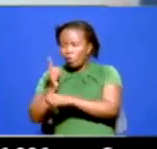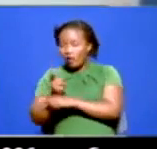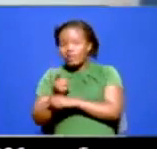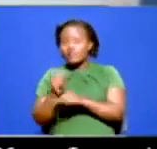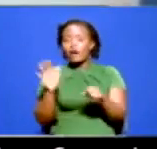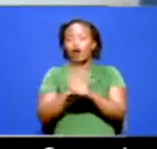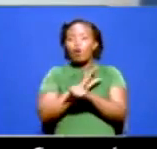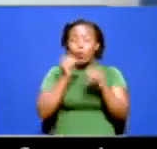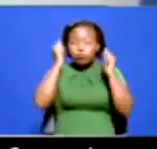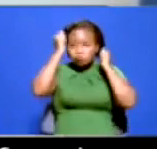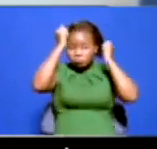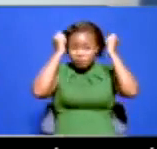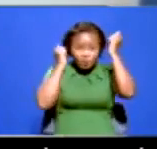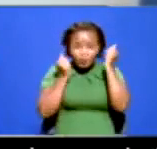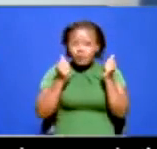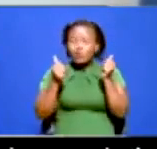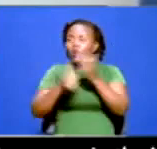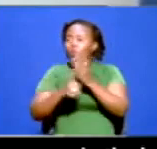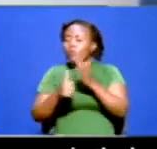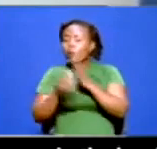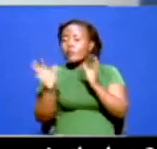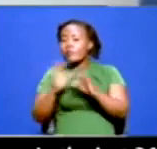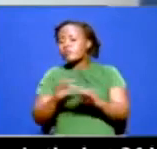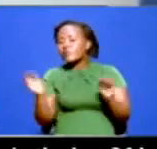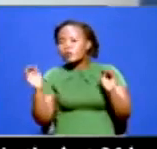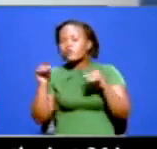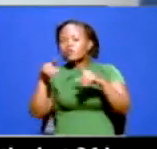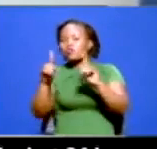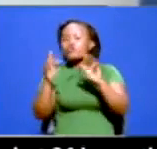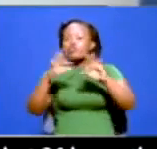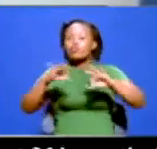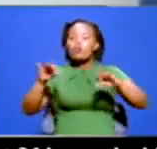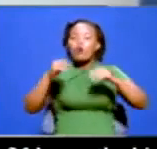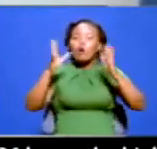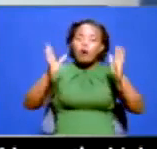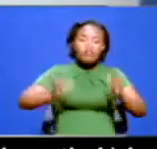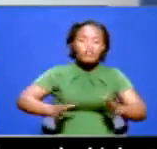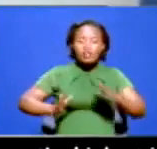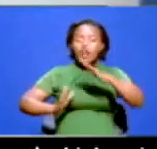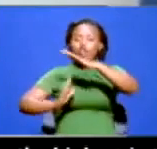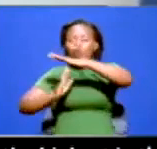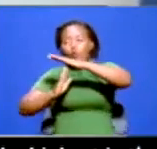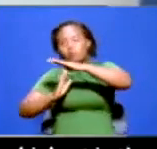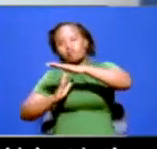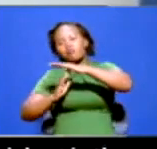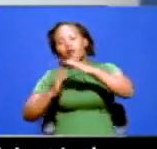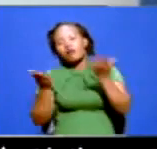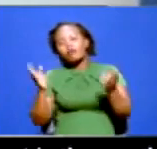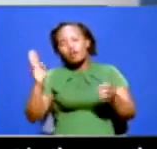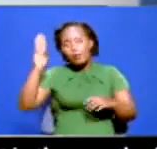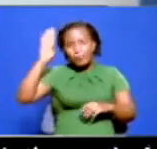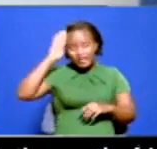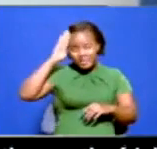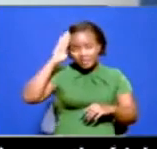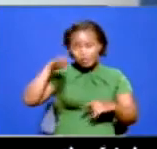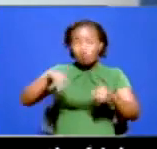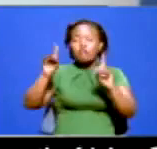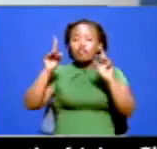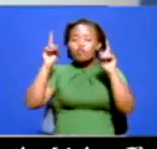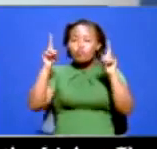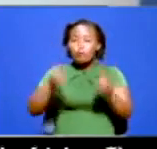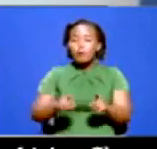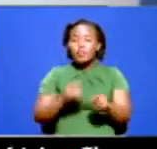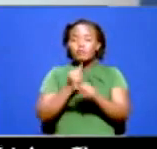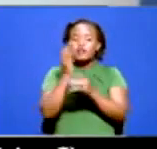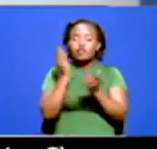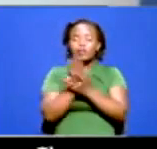doesn't matter whether you are an officer of the rank of a colonel, a brigadier, you will be taken through a